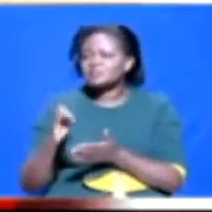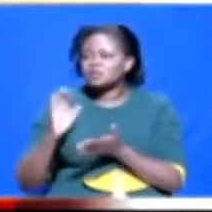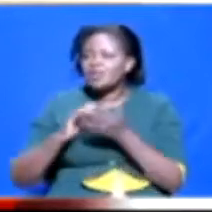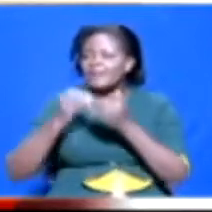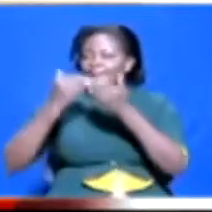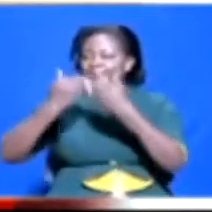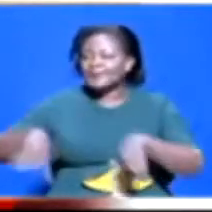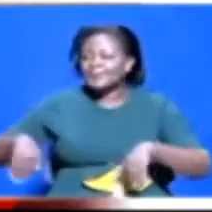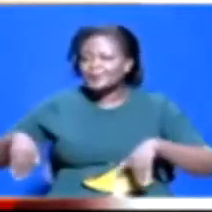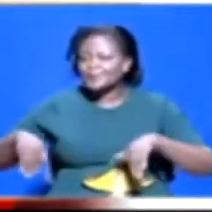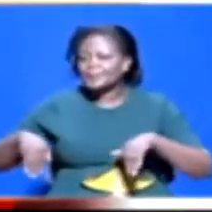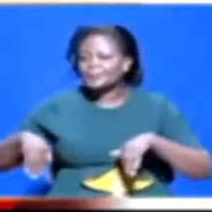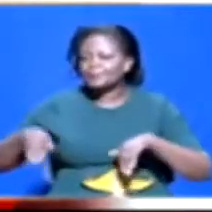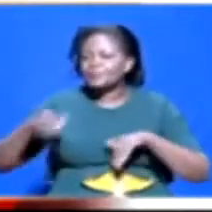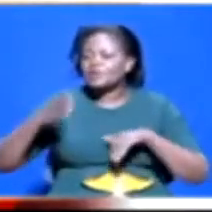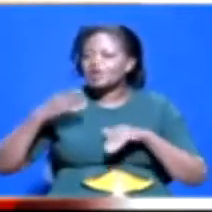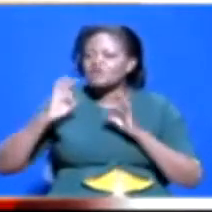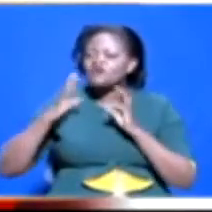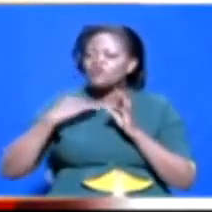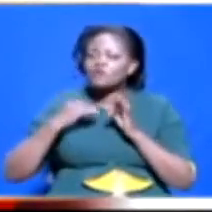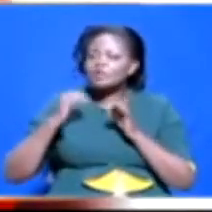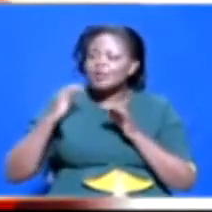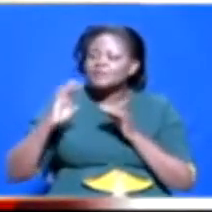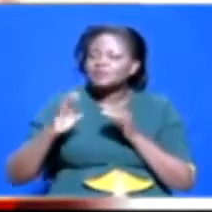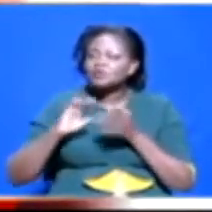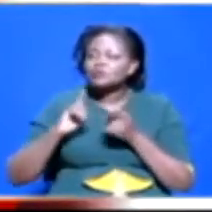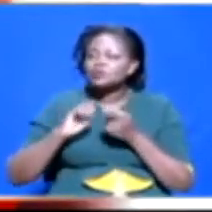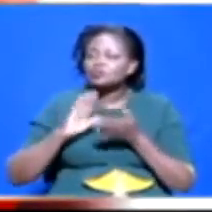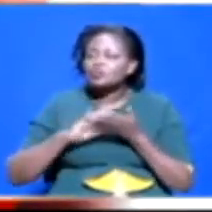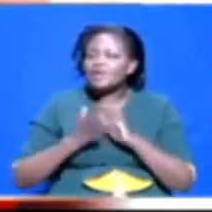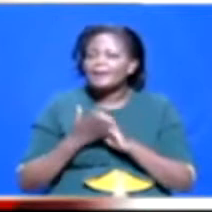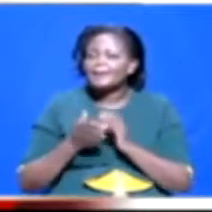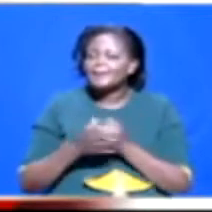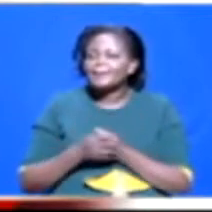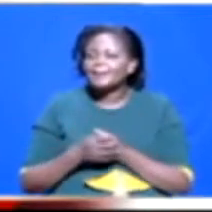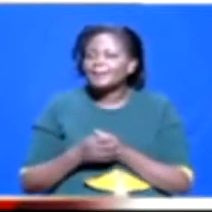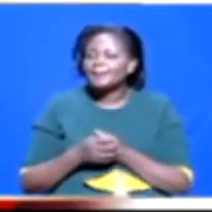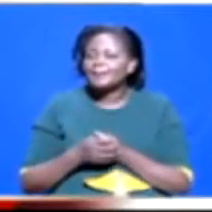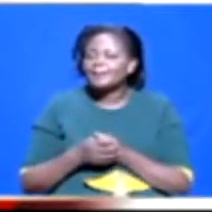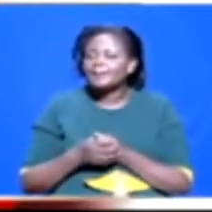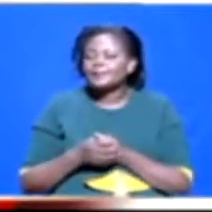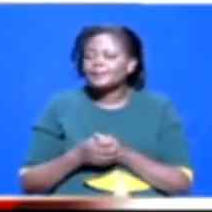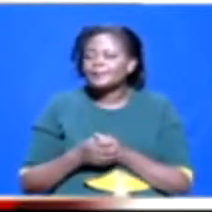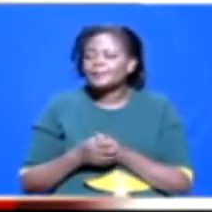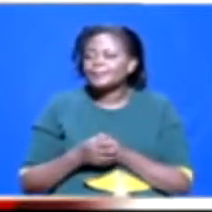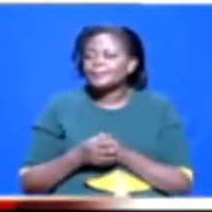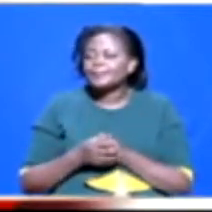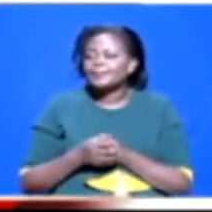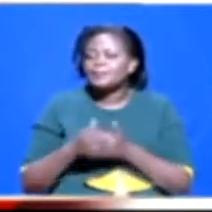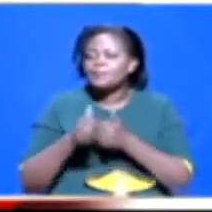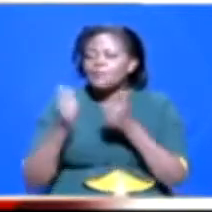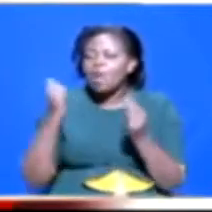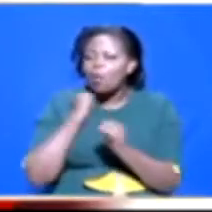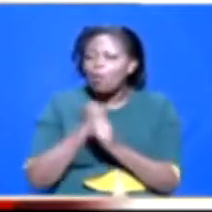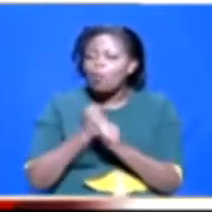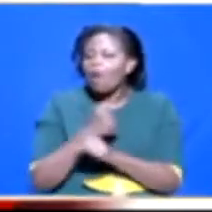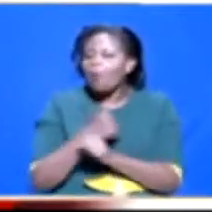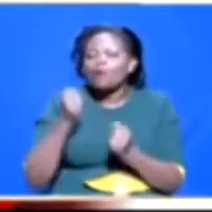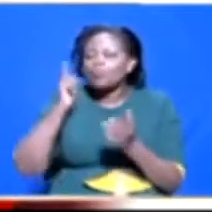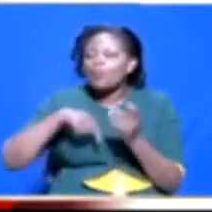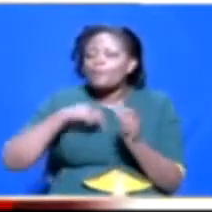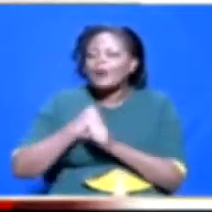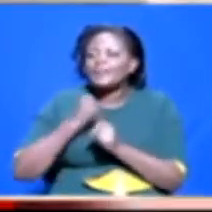if we really want IEBC to be neutral, if we really want IEBC to actually do what it's supposed to do in